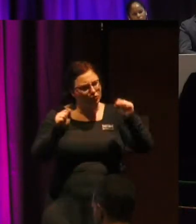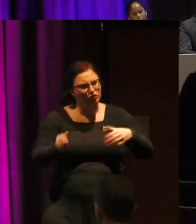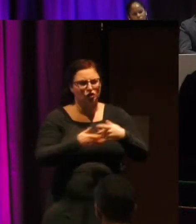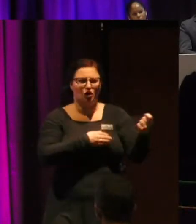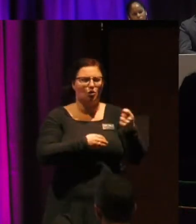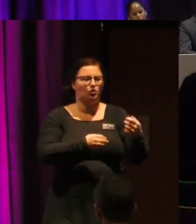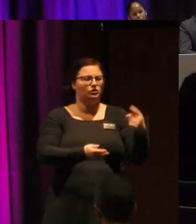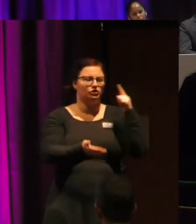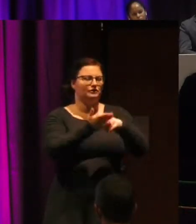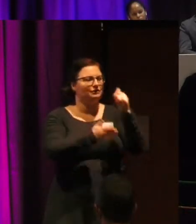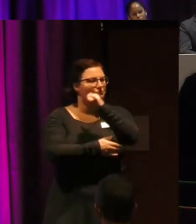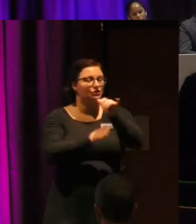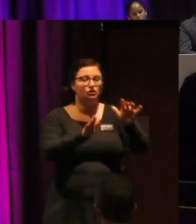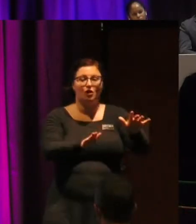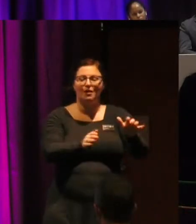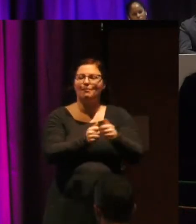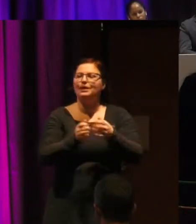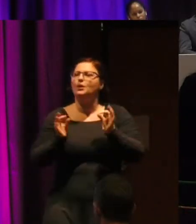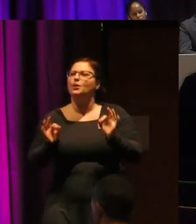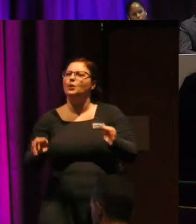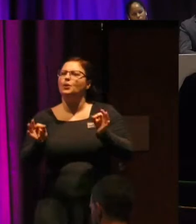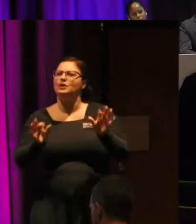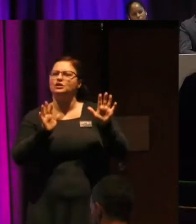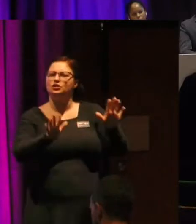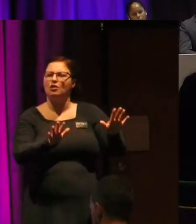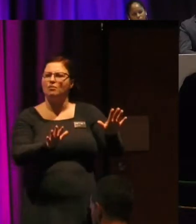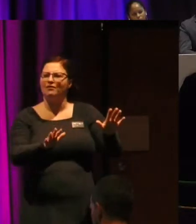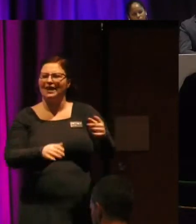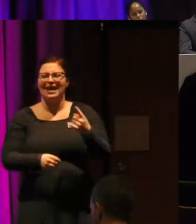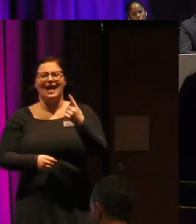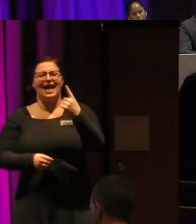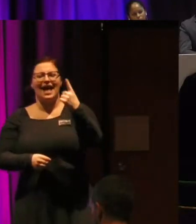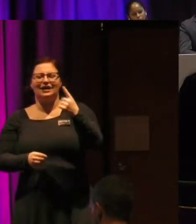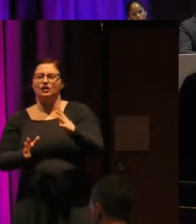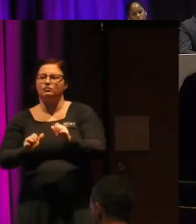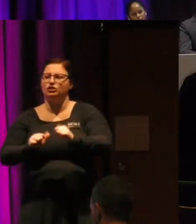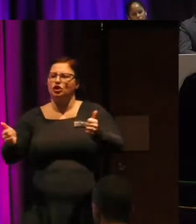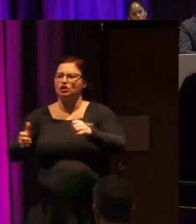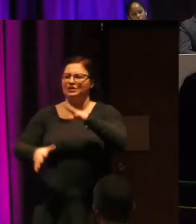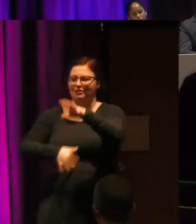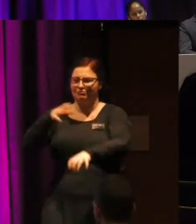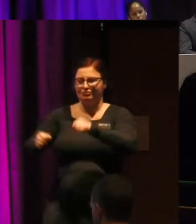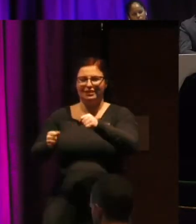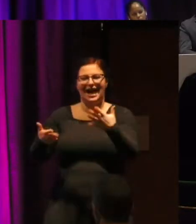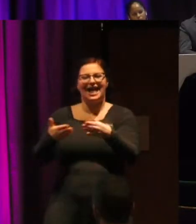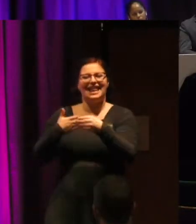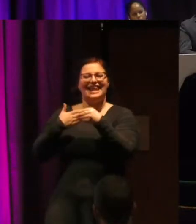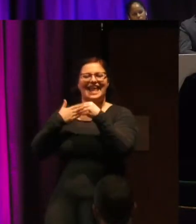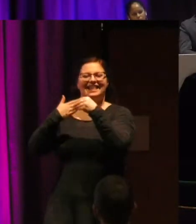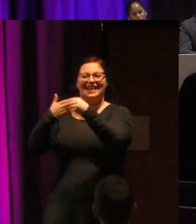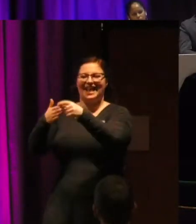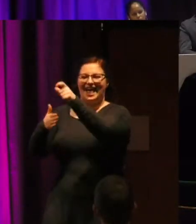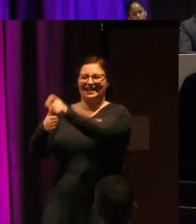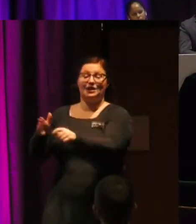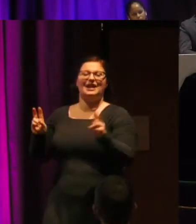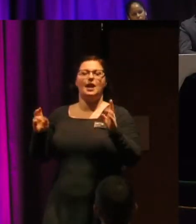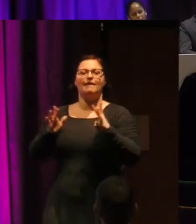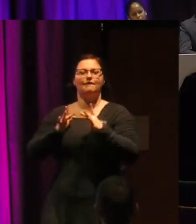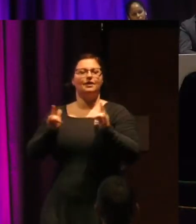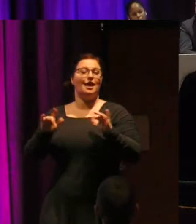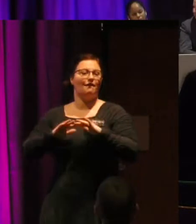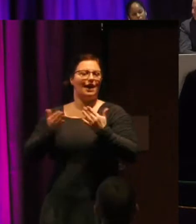stop it. How do we stop it when one of the biggest perpetrators is the leader of the free